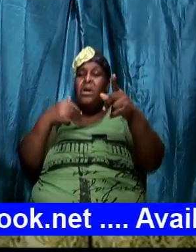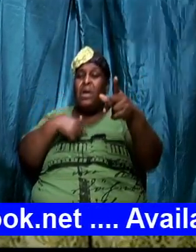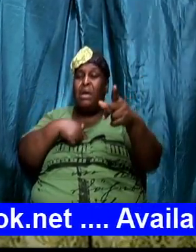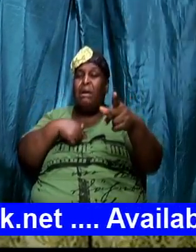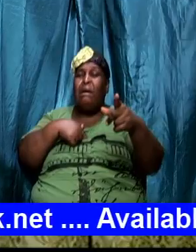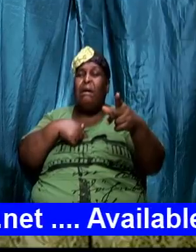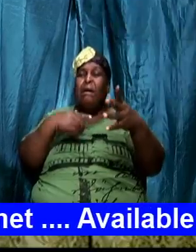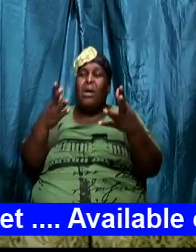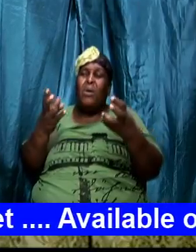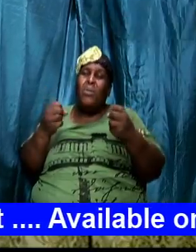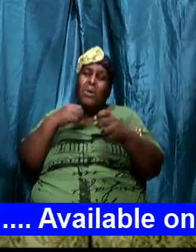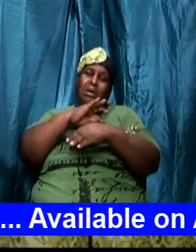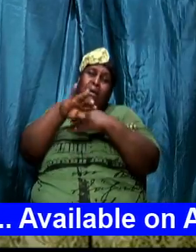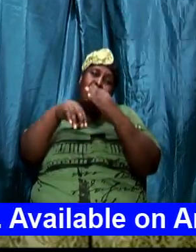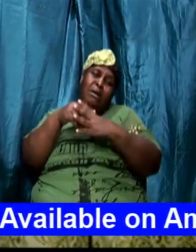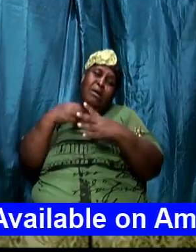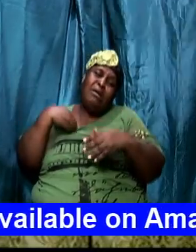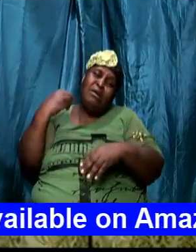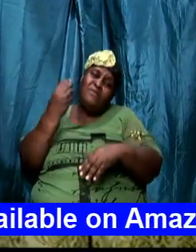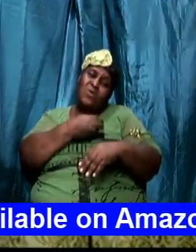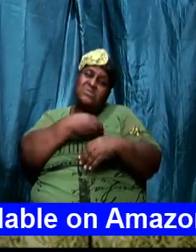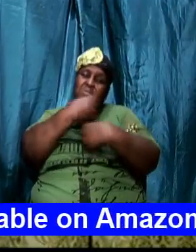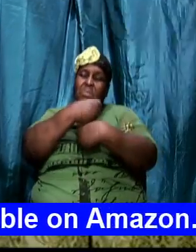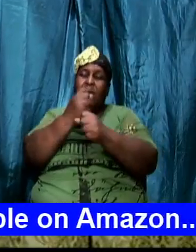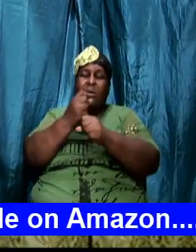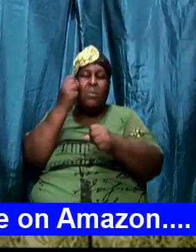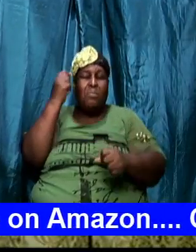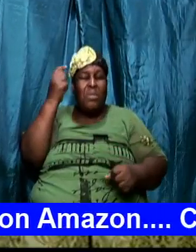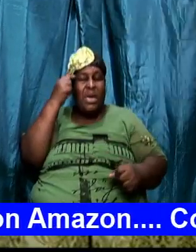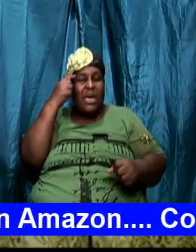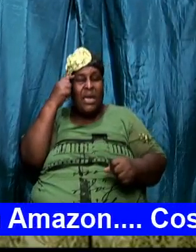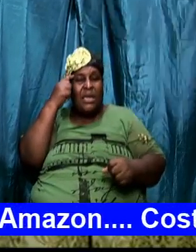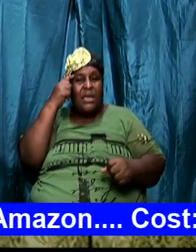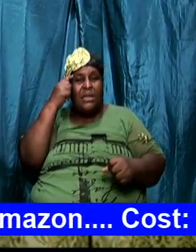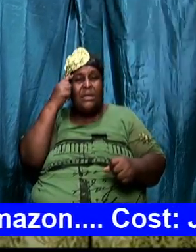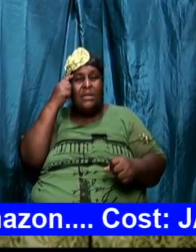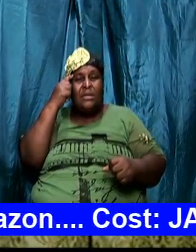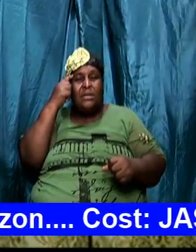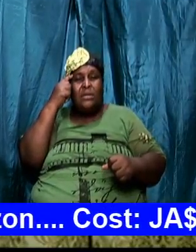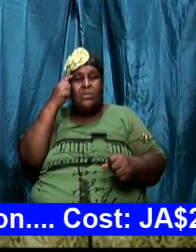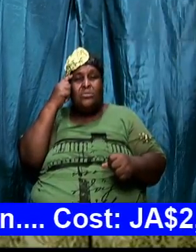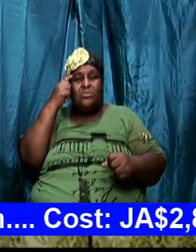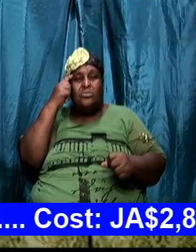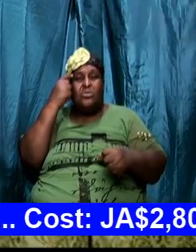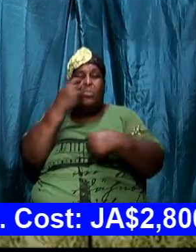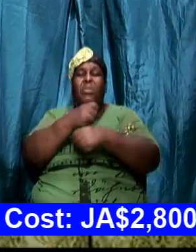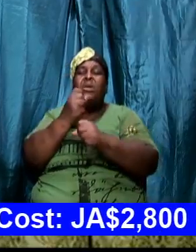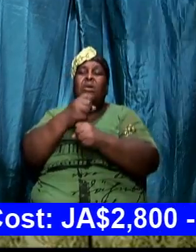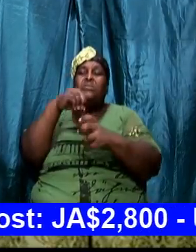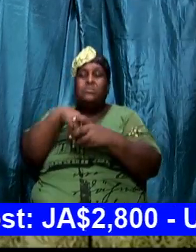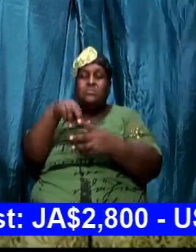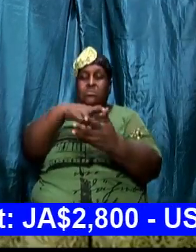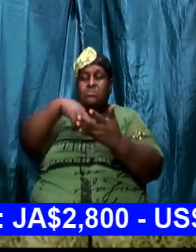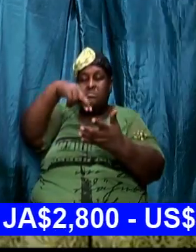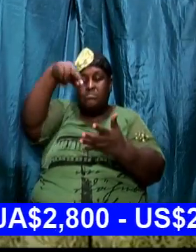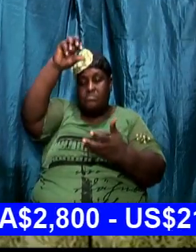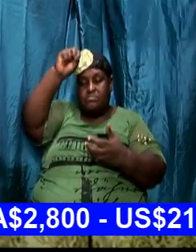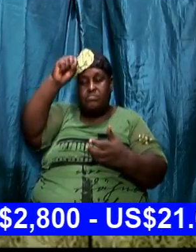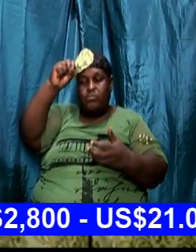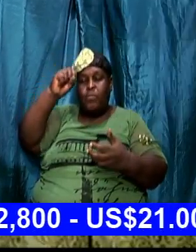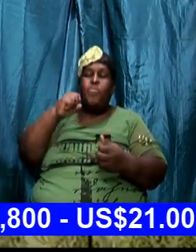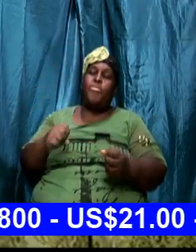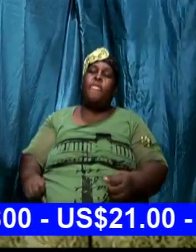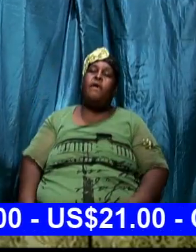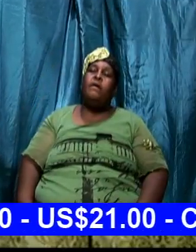our minds and we want to live in the Word. So we are on the subject, walking in the Word. So the Bible tells us